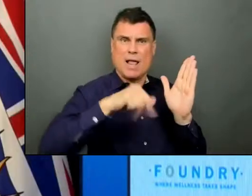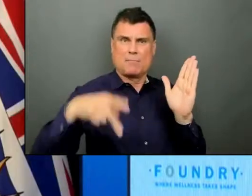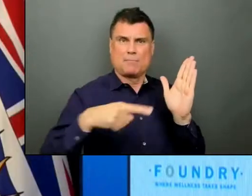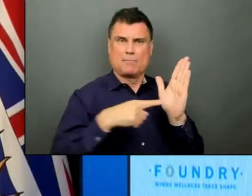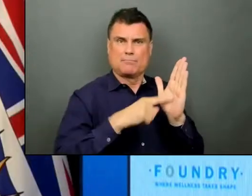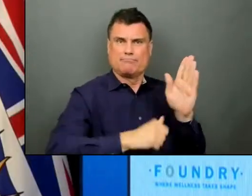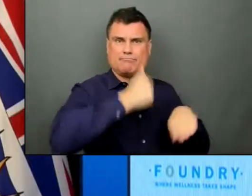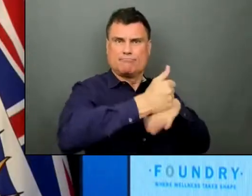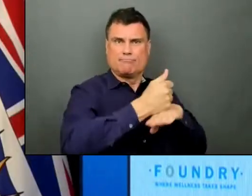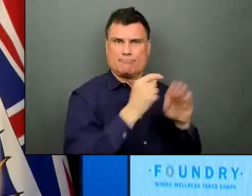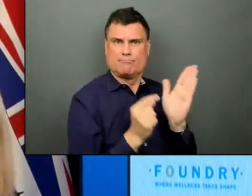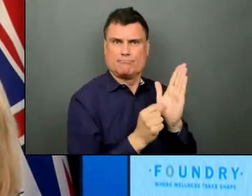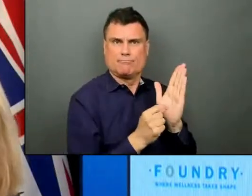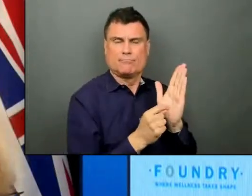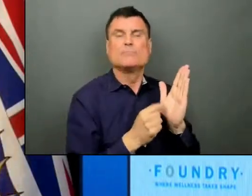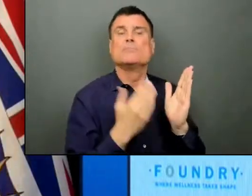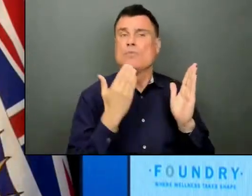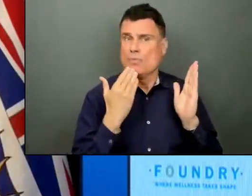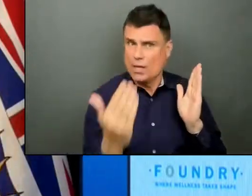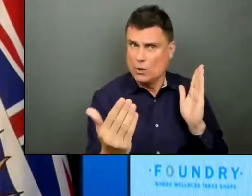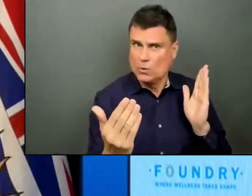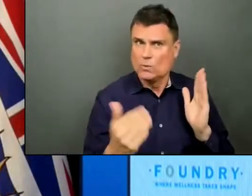need. Thank you.